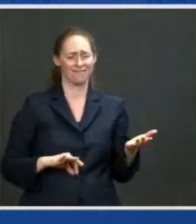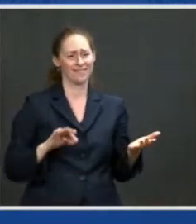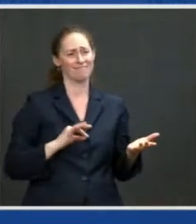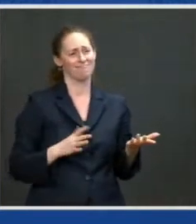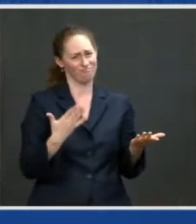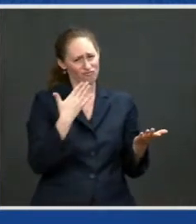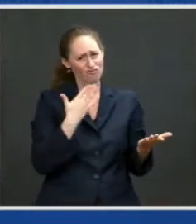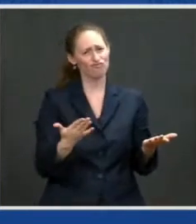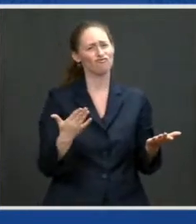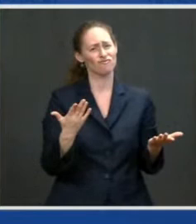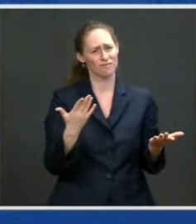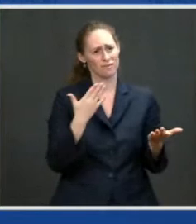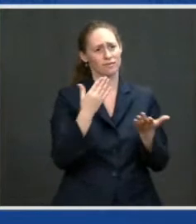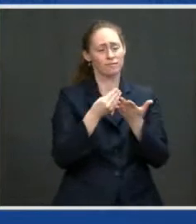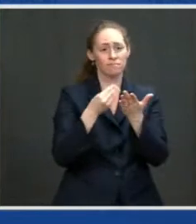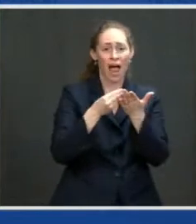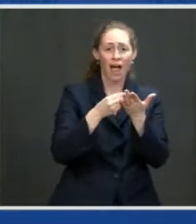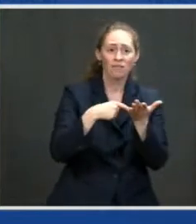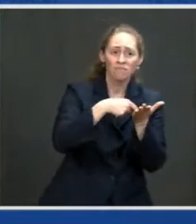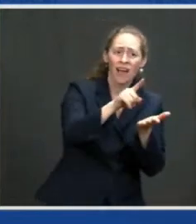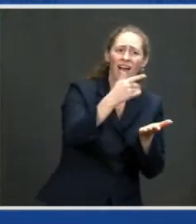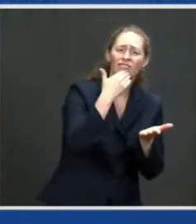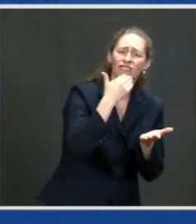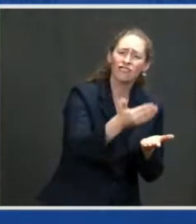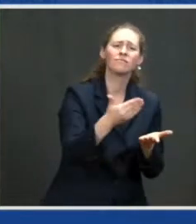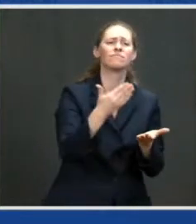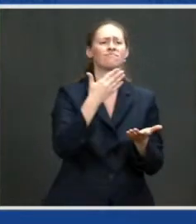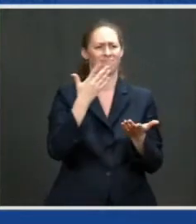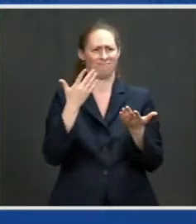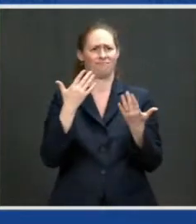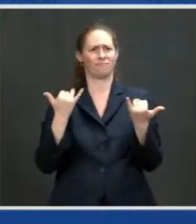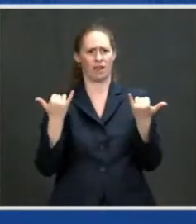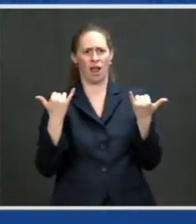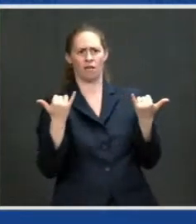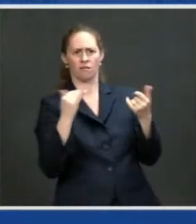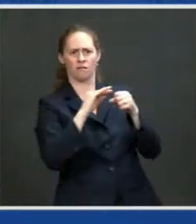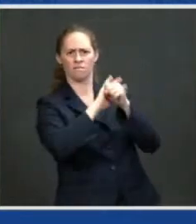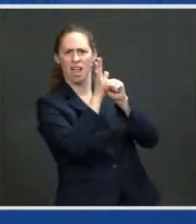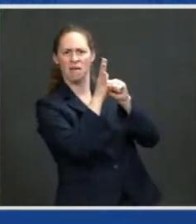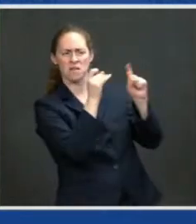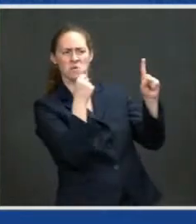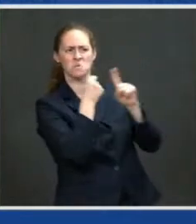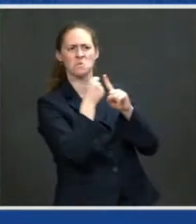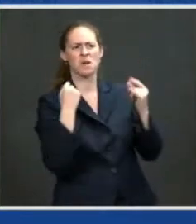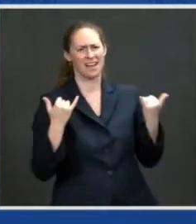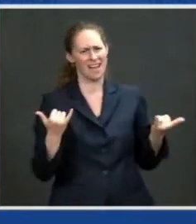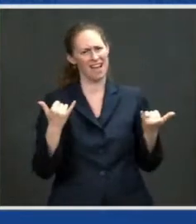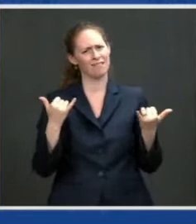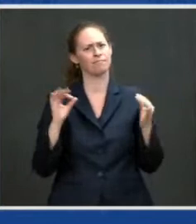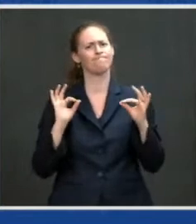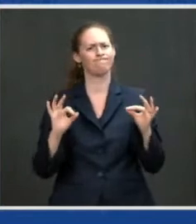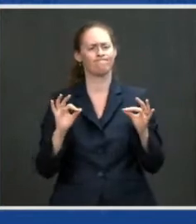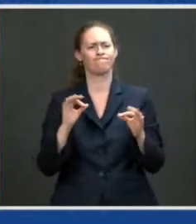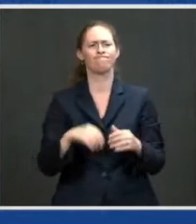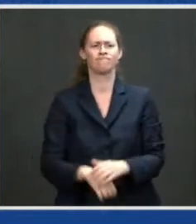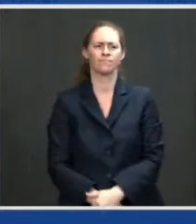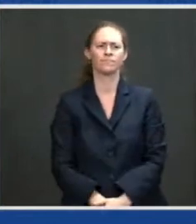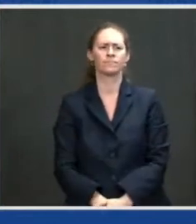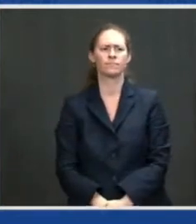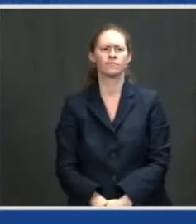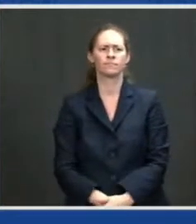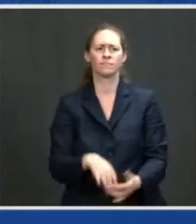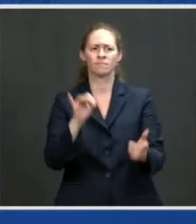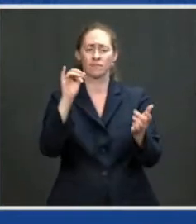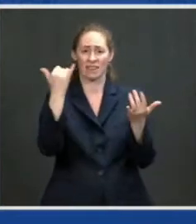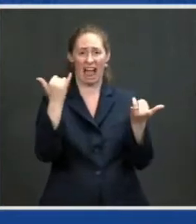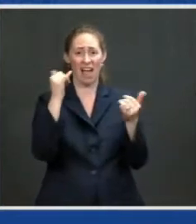them. Good for them. The simple fact is, though, corporate profits are the highest they've been in decades, and workers' pay is at the lowest it's